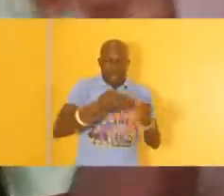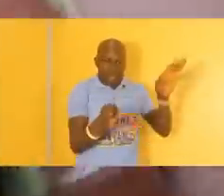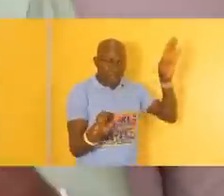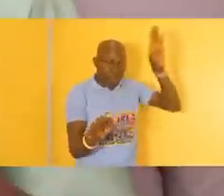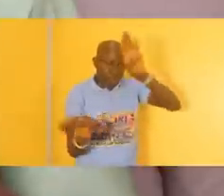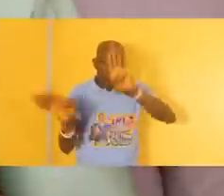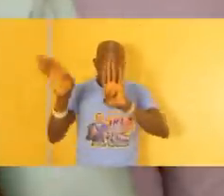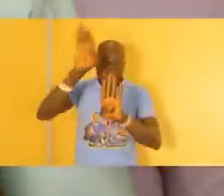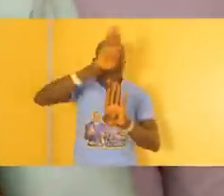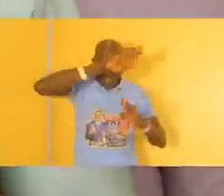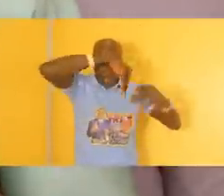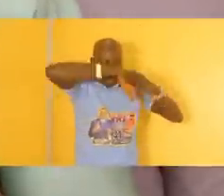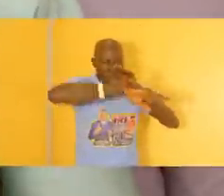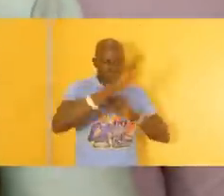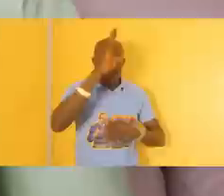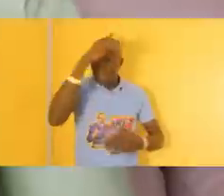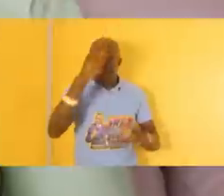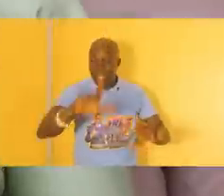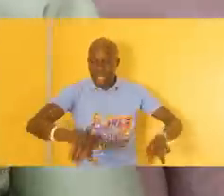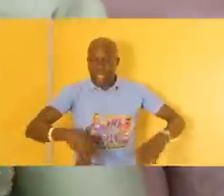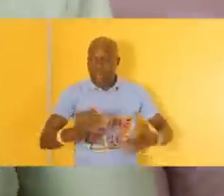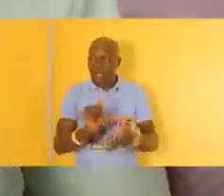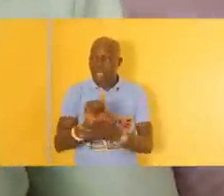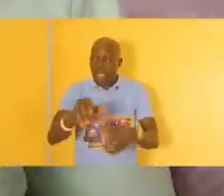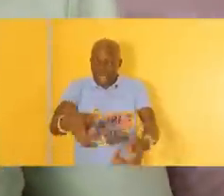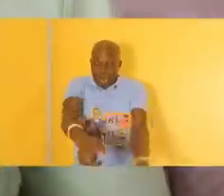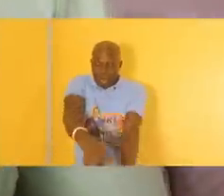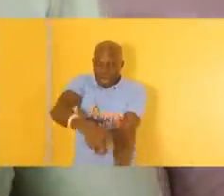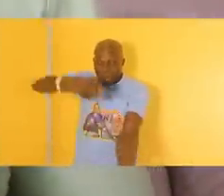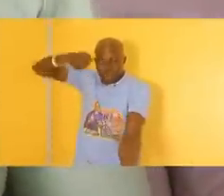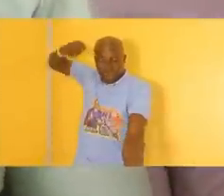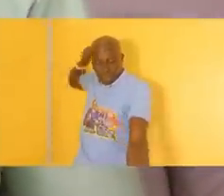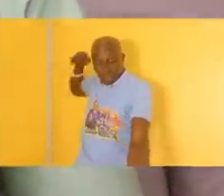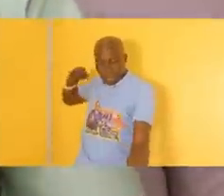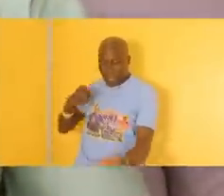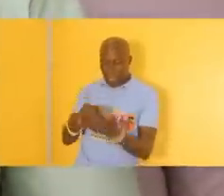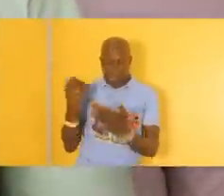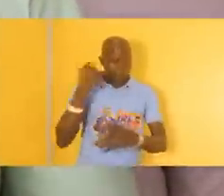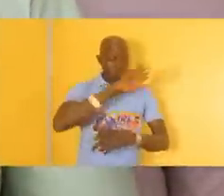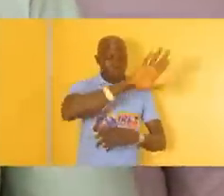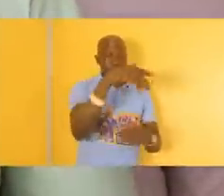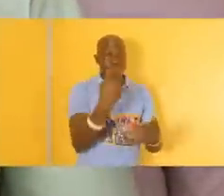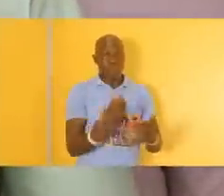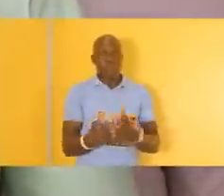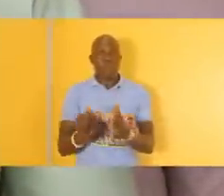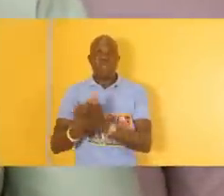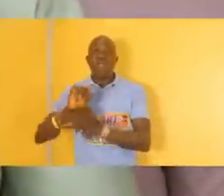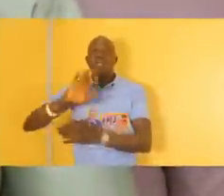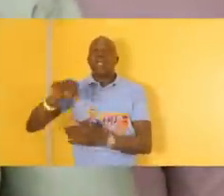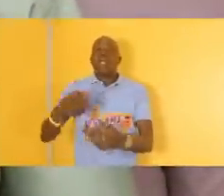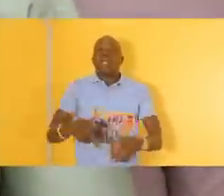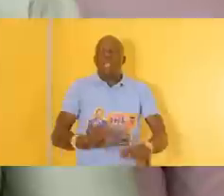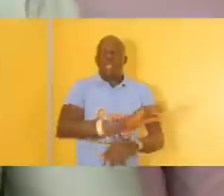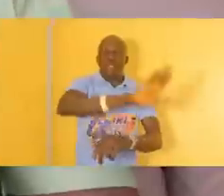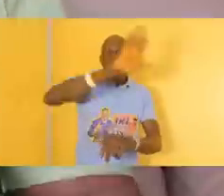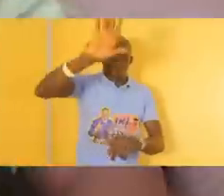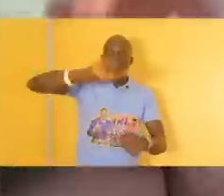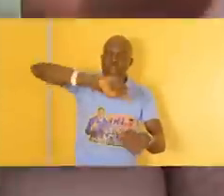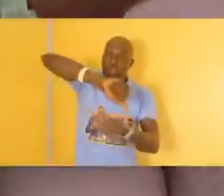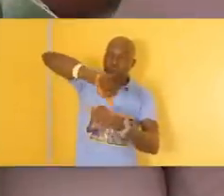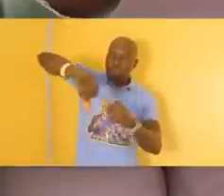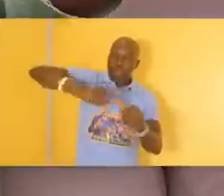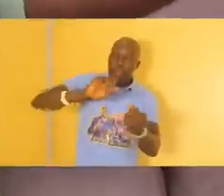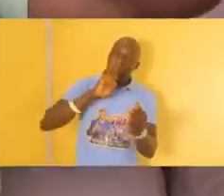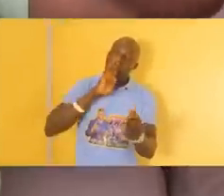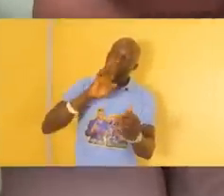must be crowned, boy. That where it lasts. O lo be jade. The Lord that should bring it. O lo wani fiche. He is in need of it. Ego me, sir. Hear me, sir.